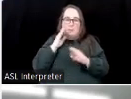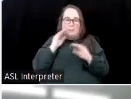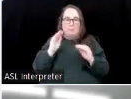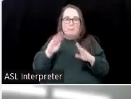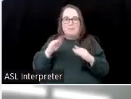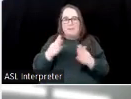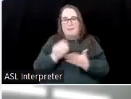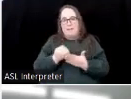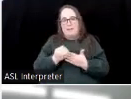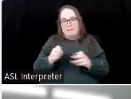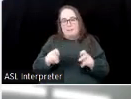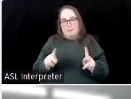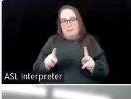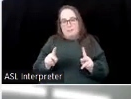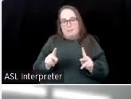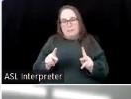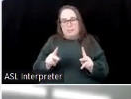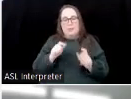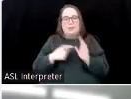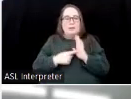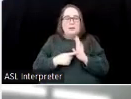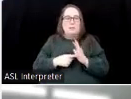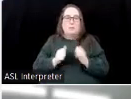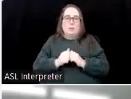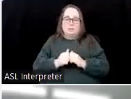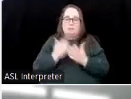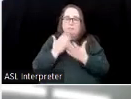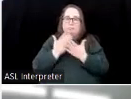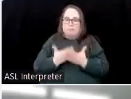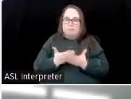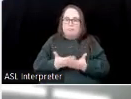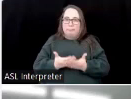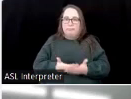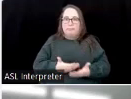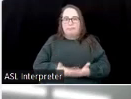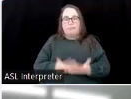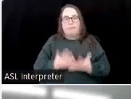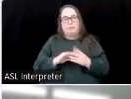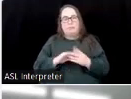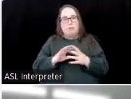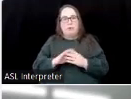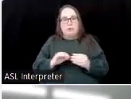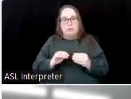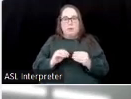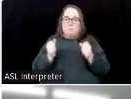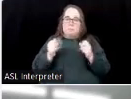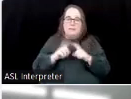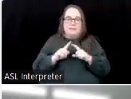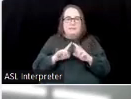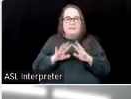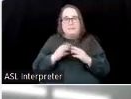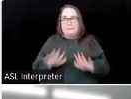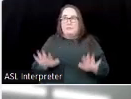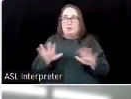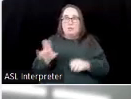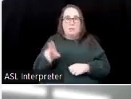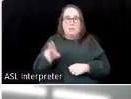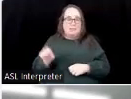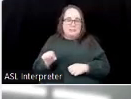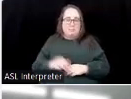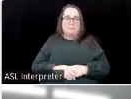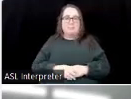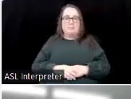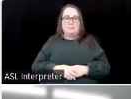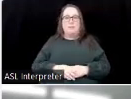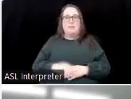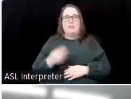opportunities. This has been demonstrated by empirical research and stories of countless families across the country. While a voucher can